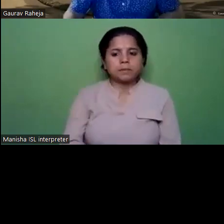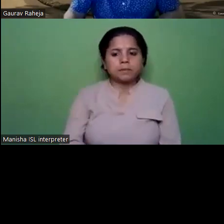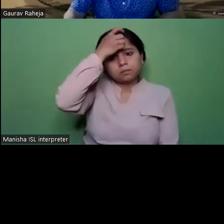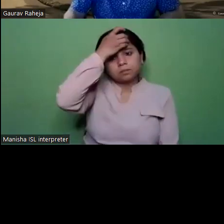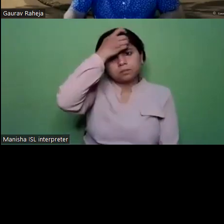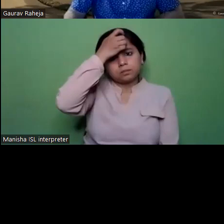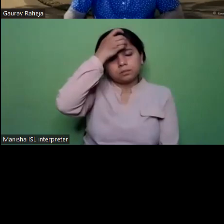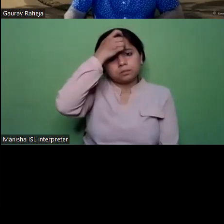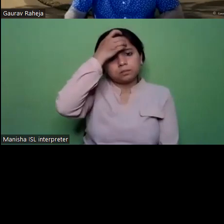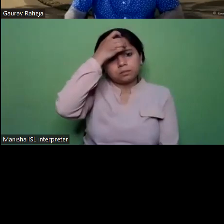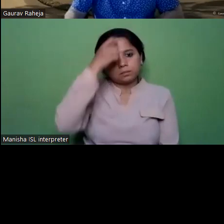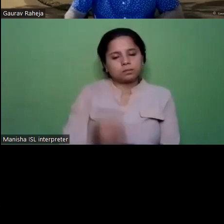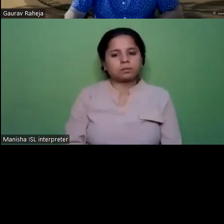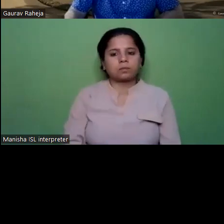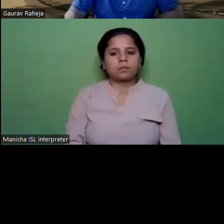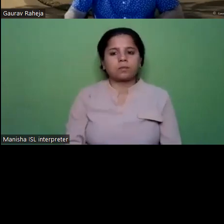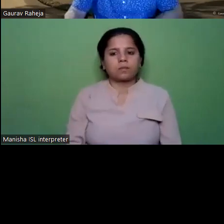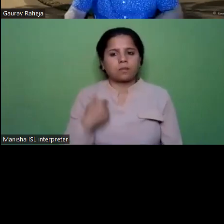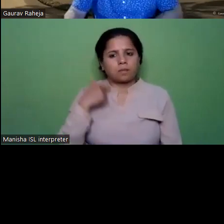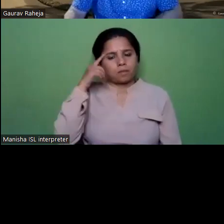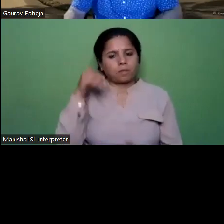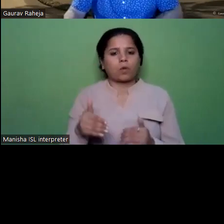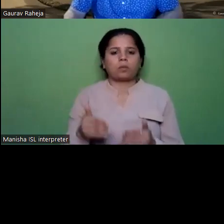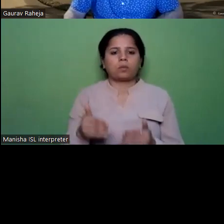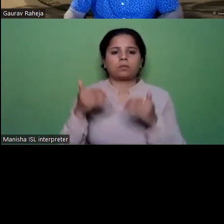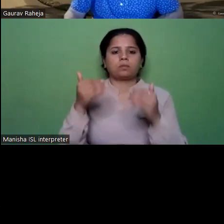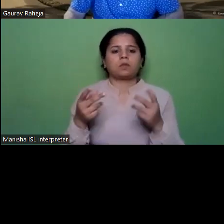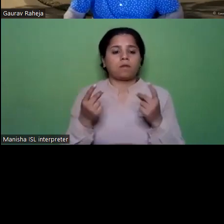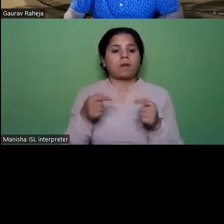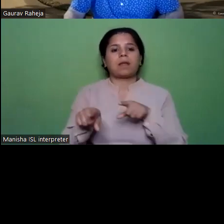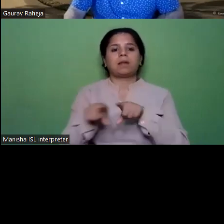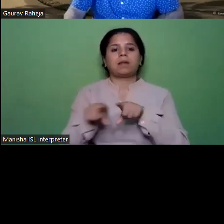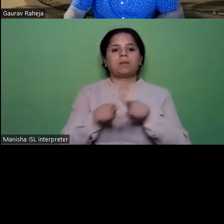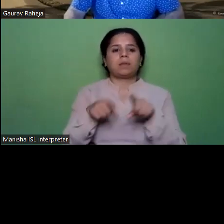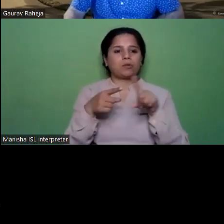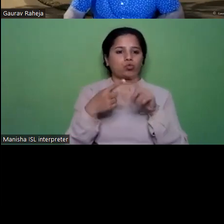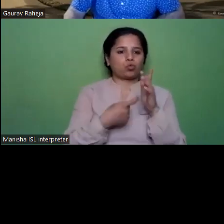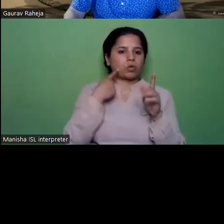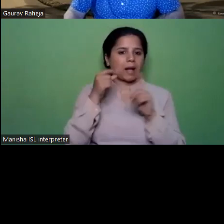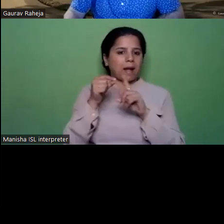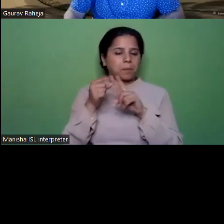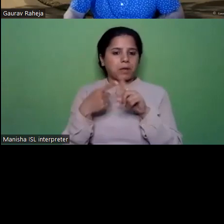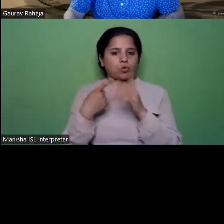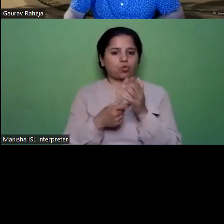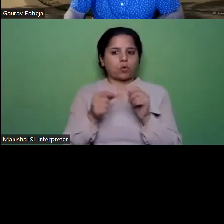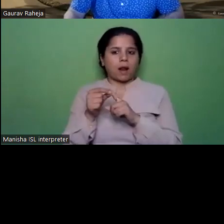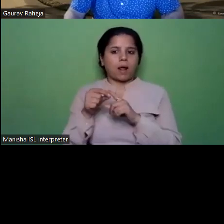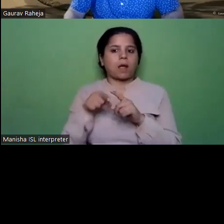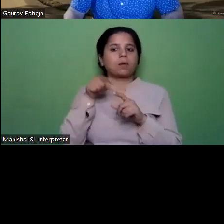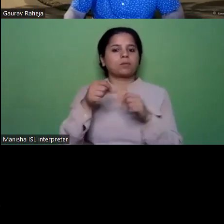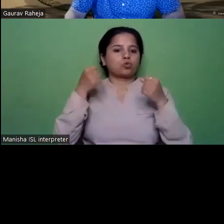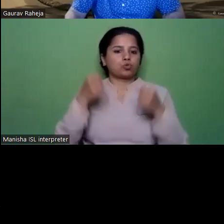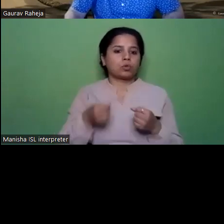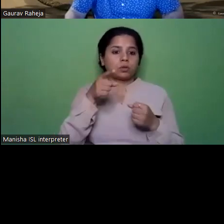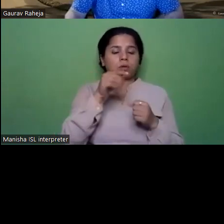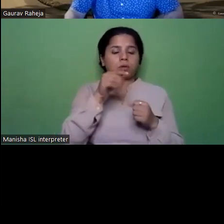Okay. So I think move forward. A quick example is a trip trap chair, right? A chair that grows with you. This